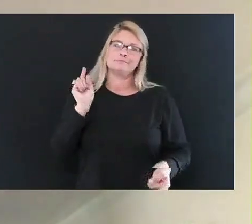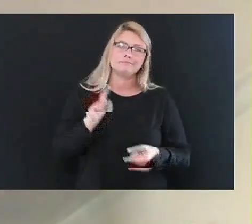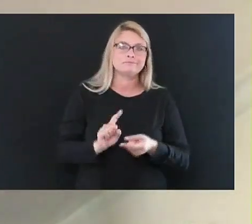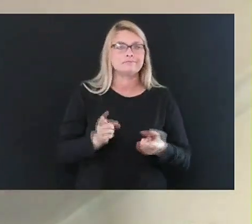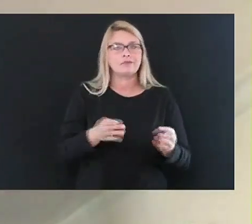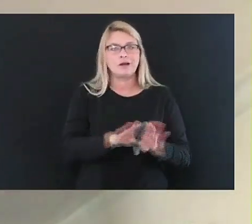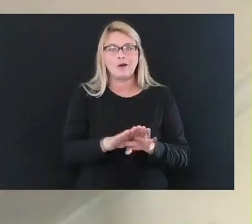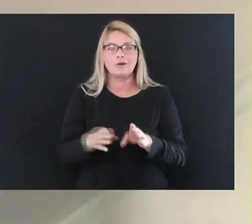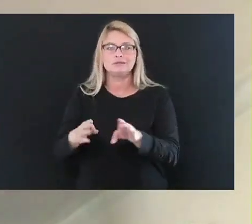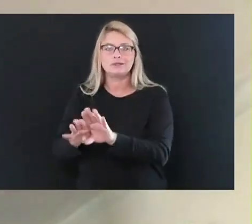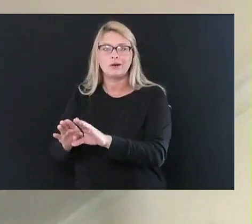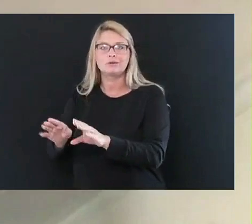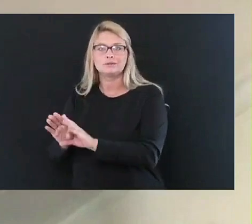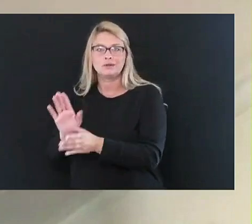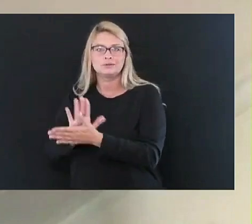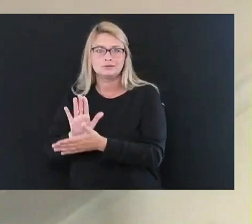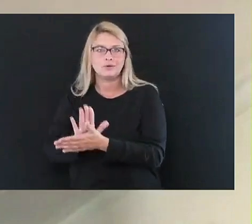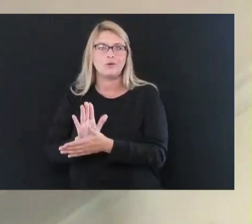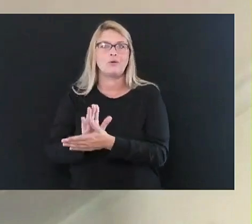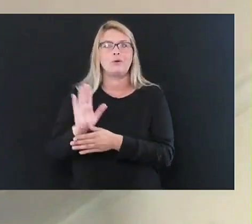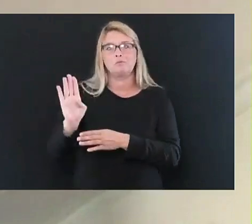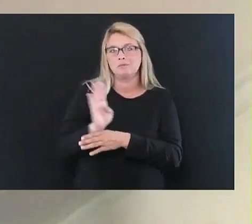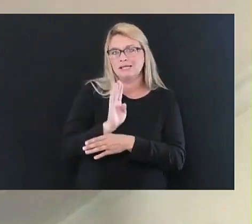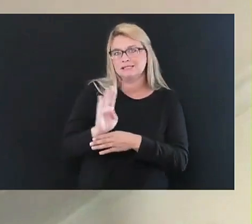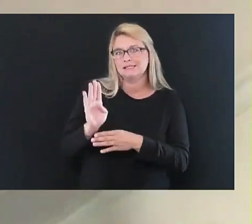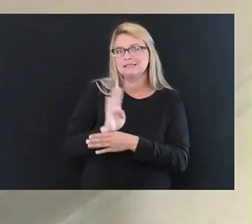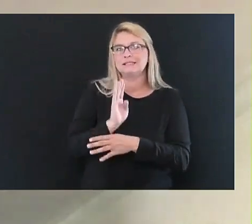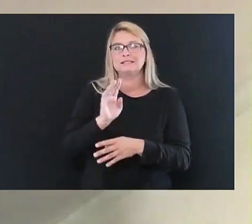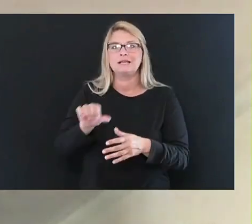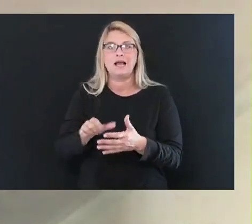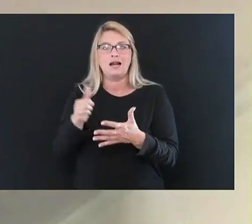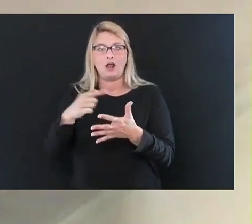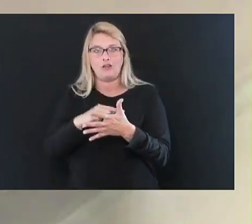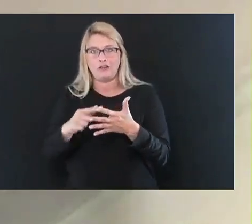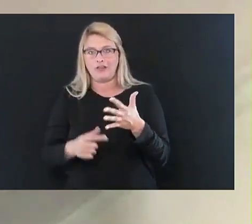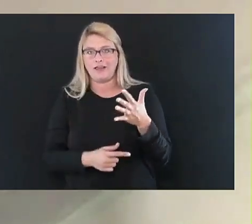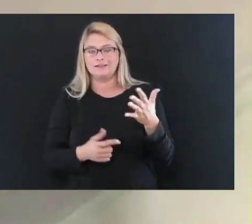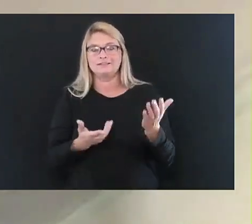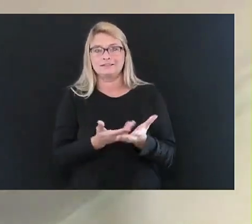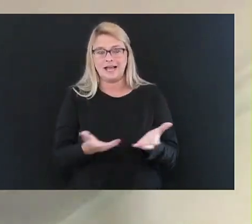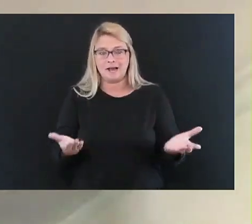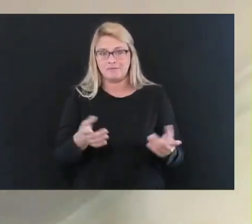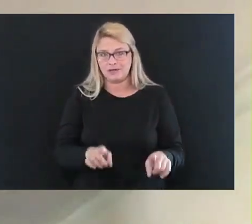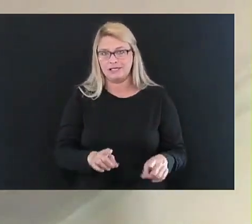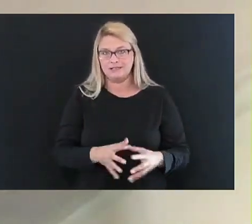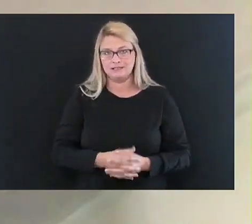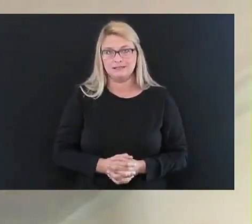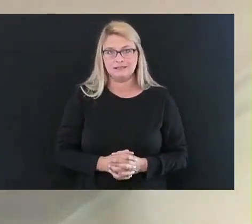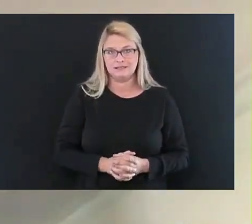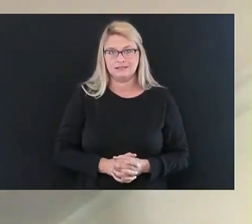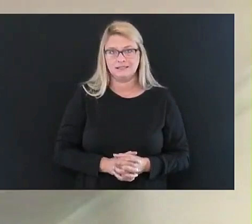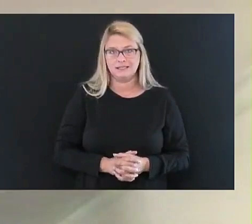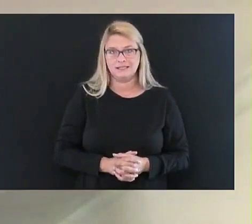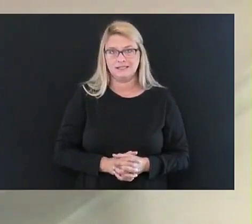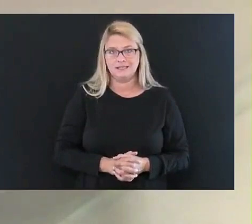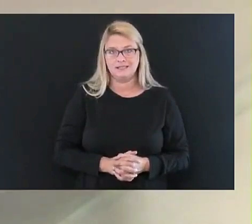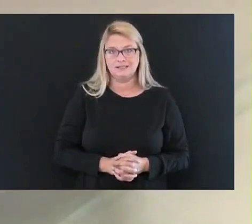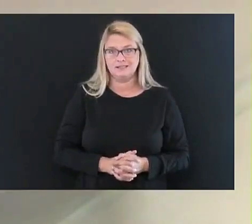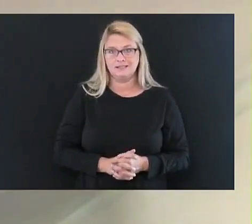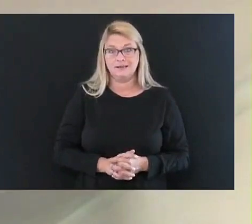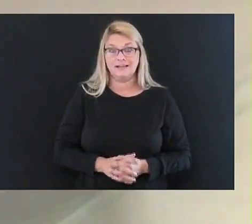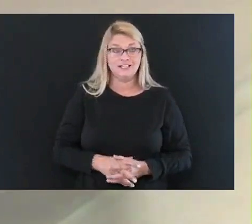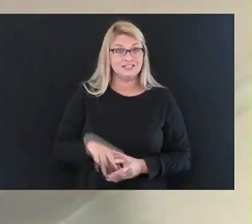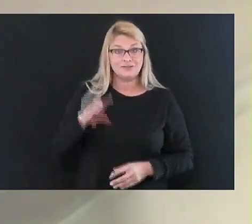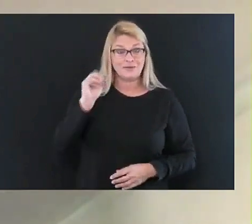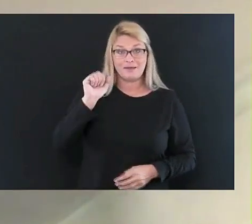other businesses that I know the governor is considering. So then the MAP is both a